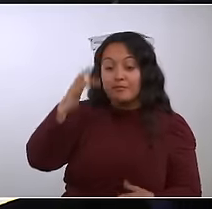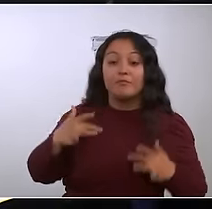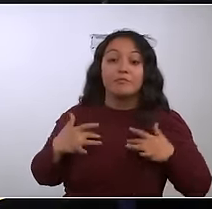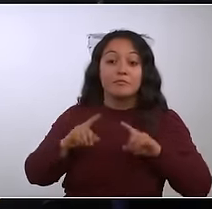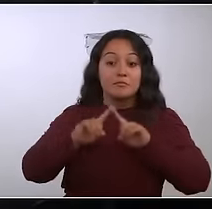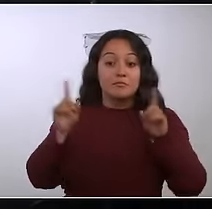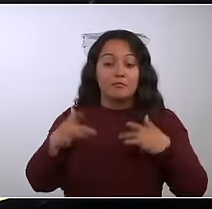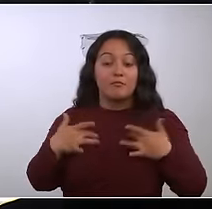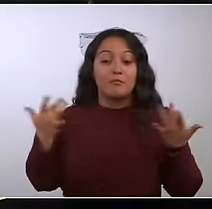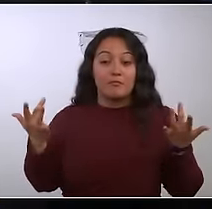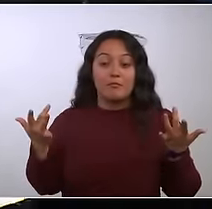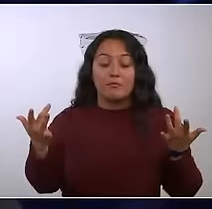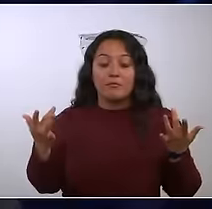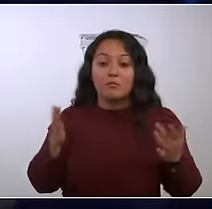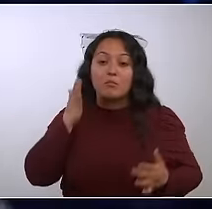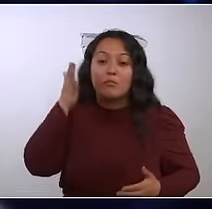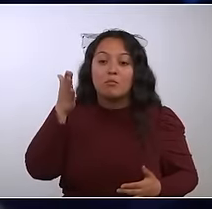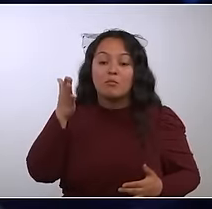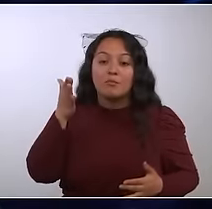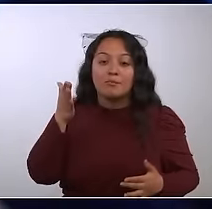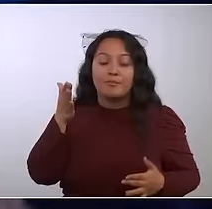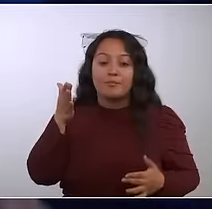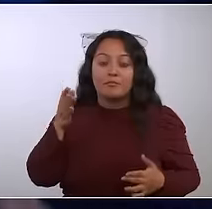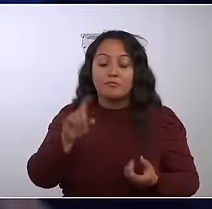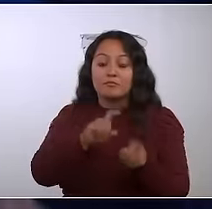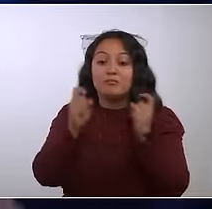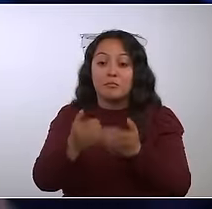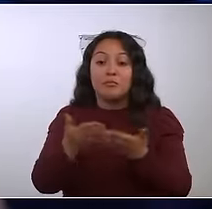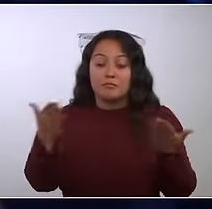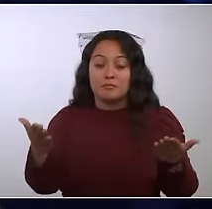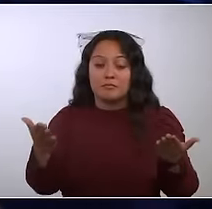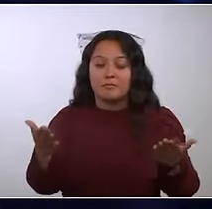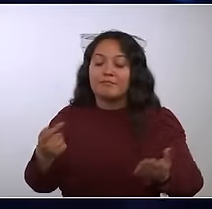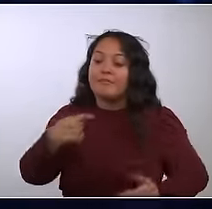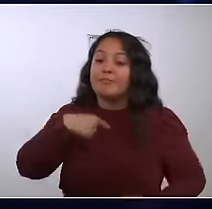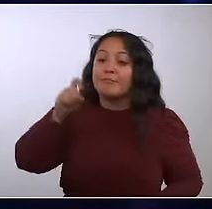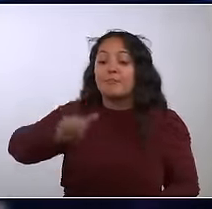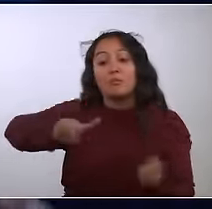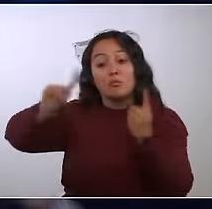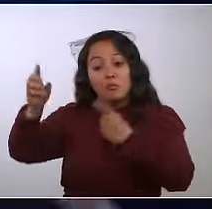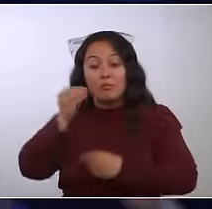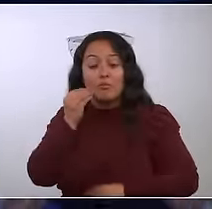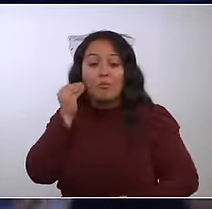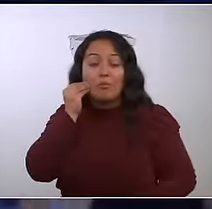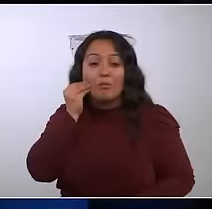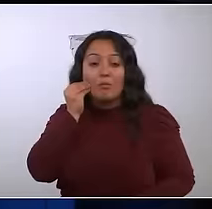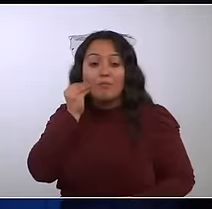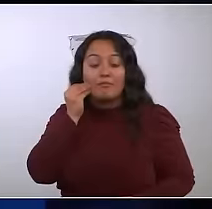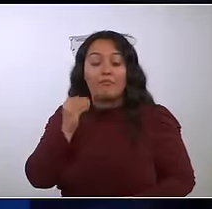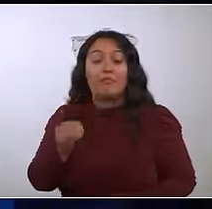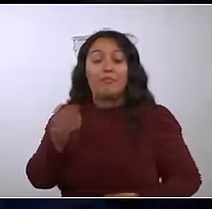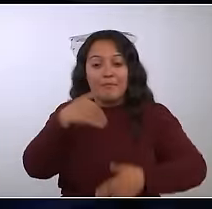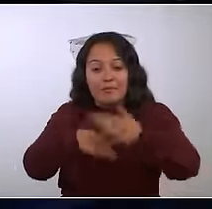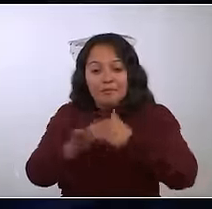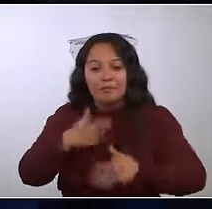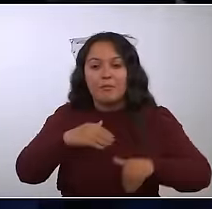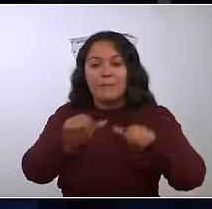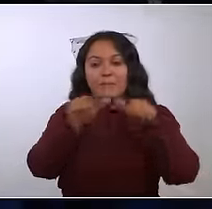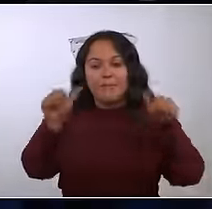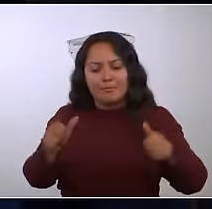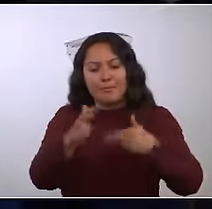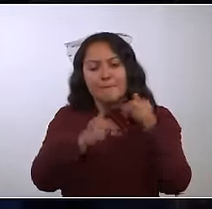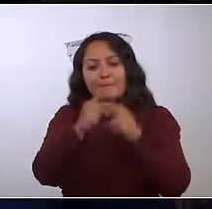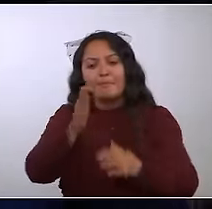dejar de pensar en eventos. I need to get back home. Cuando yo regrese and a casa. I need to get my altar. Necesito hacer I need to get back home. Necesito and llegar I need to go.